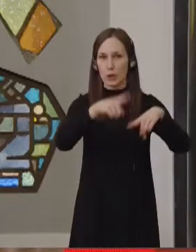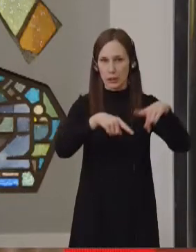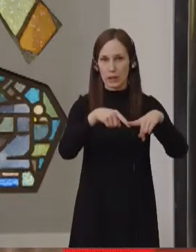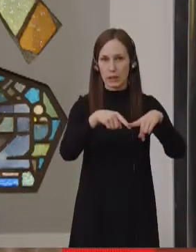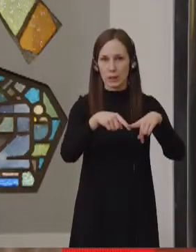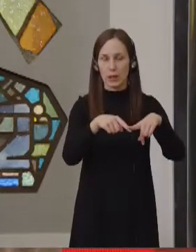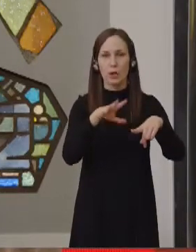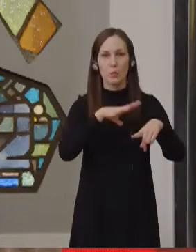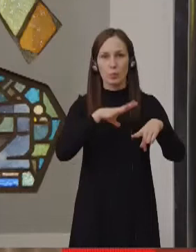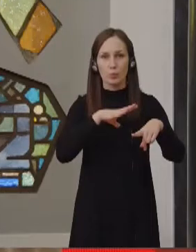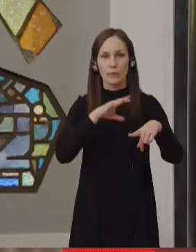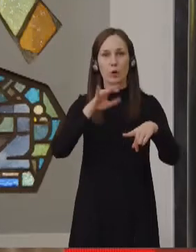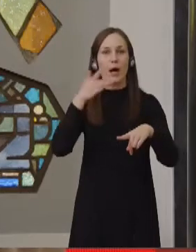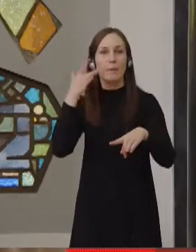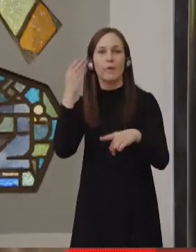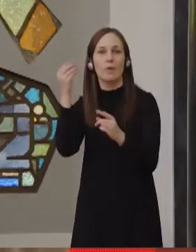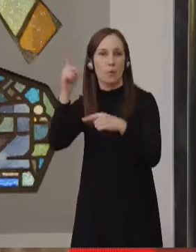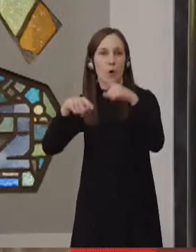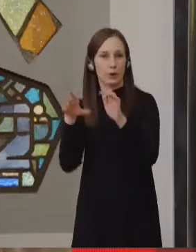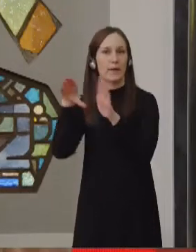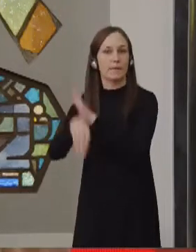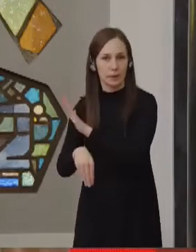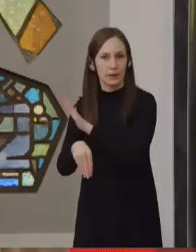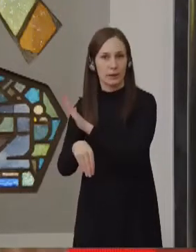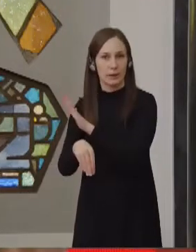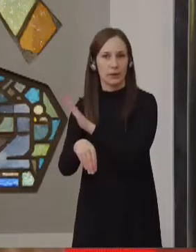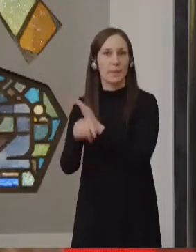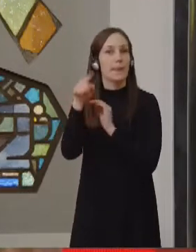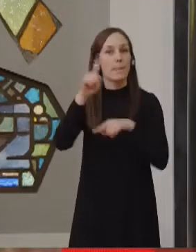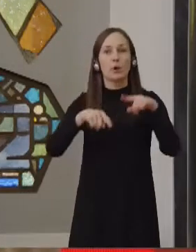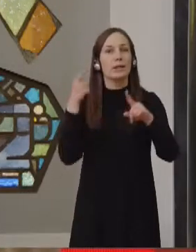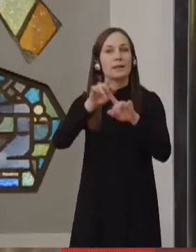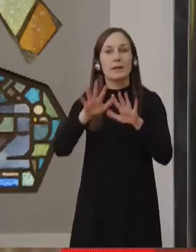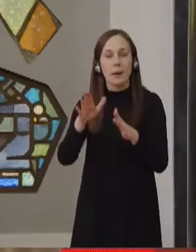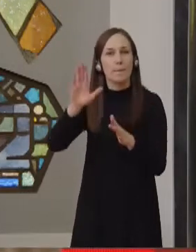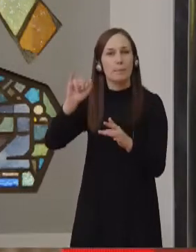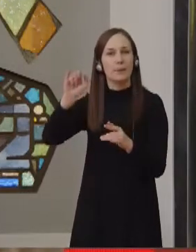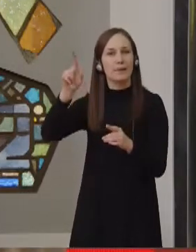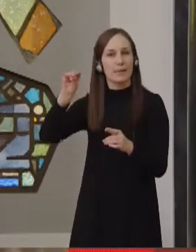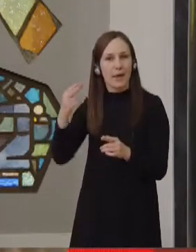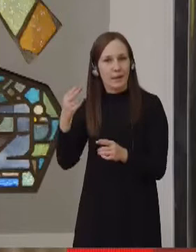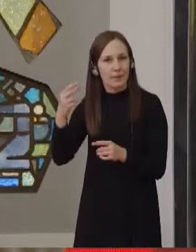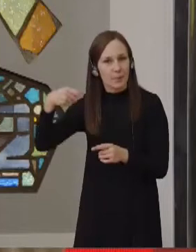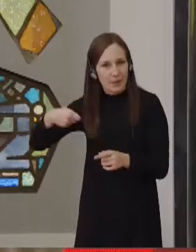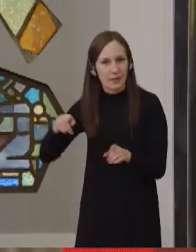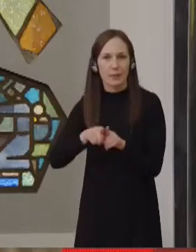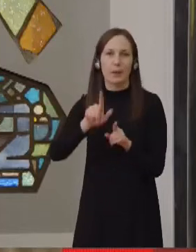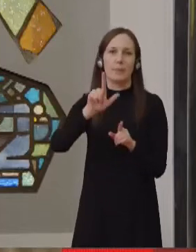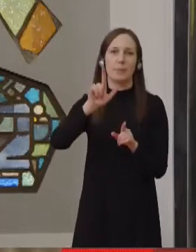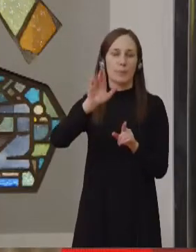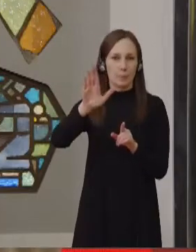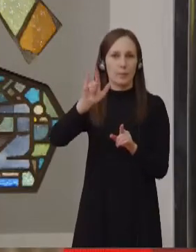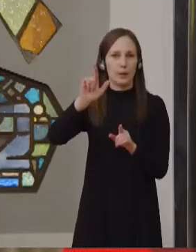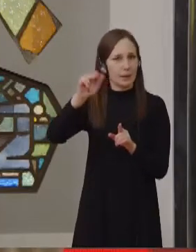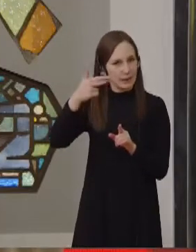President Biden and Secretary of State Blinken, and even recently, on the ground here in Lithuania, by Undersecretary